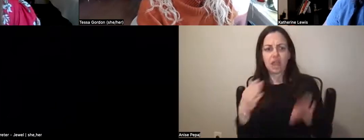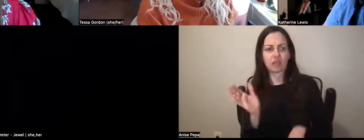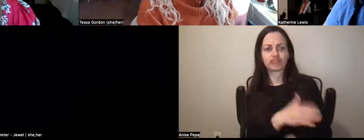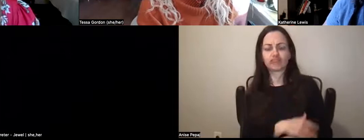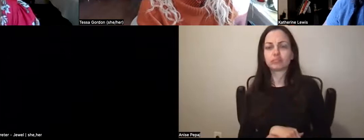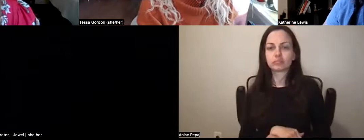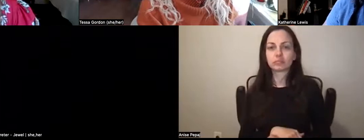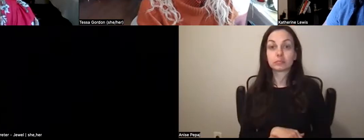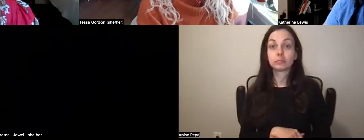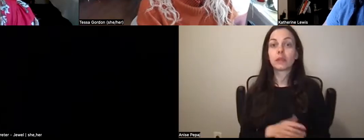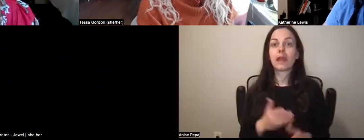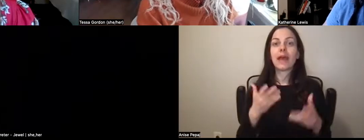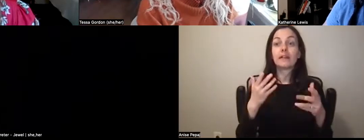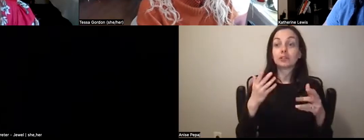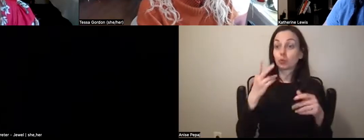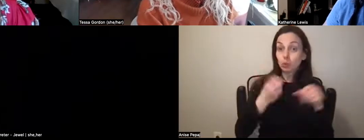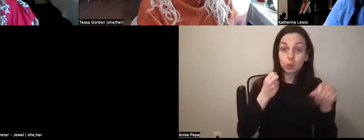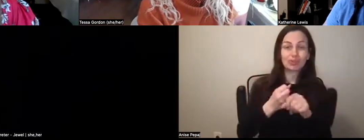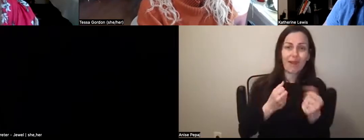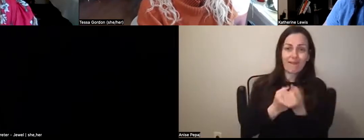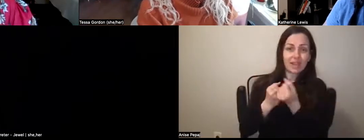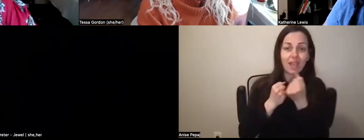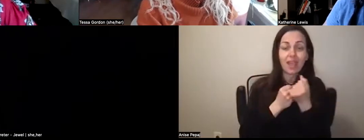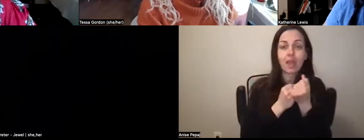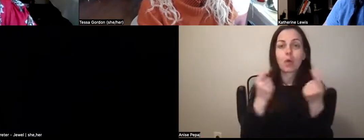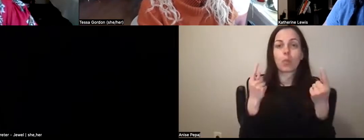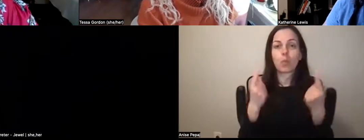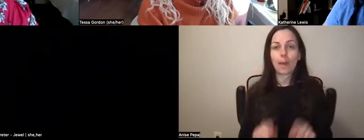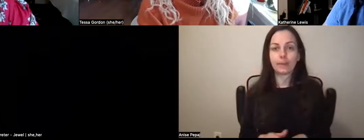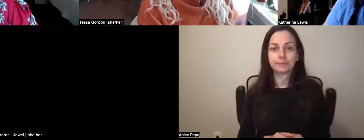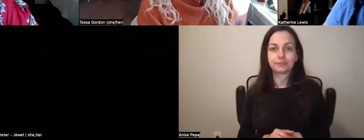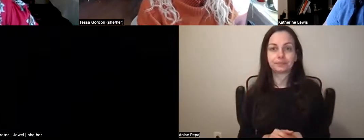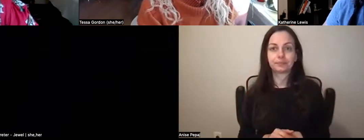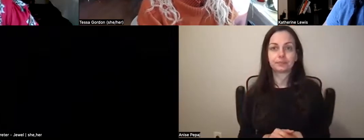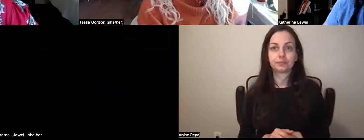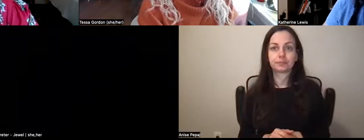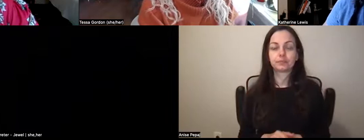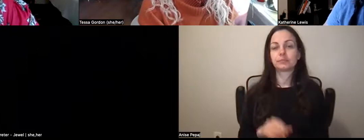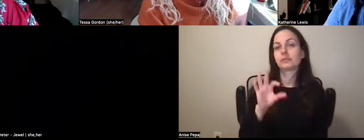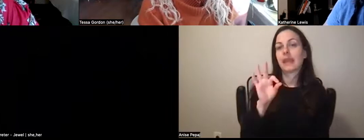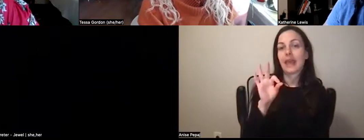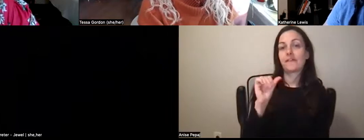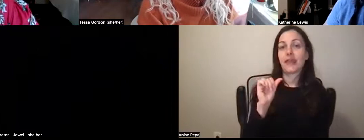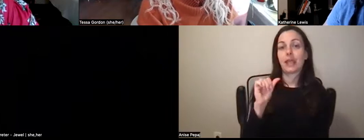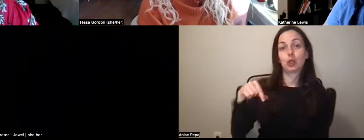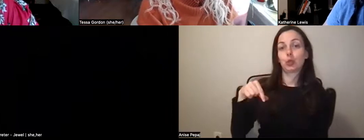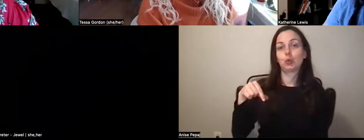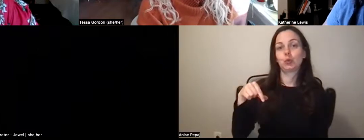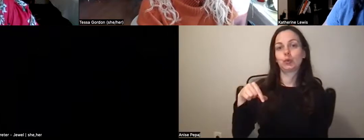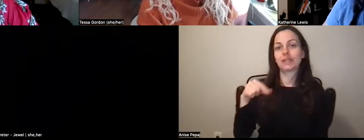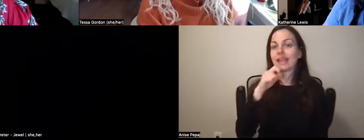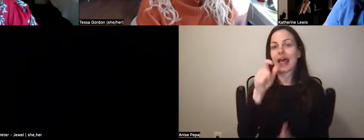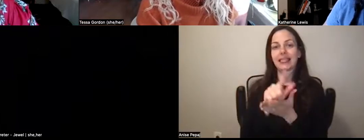After all of that advocacy, what do we get? We get FAQs that are not legally